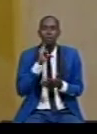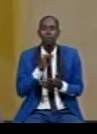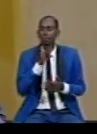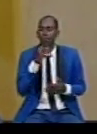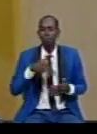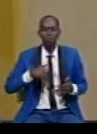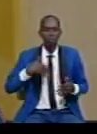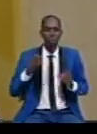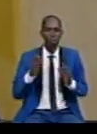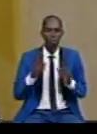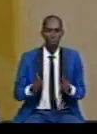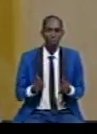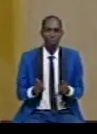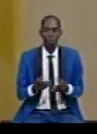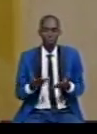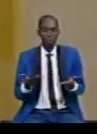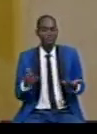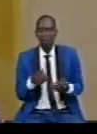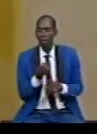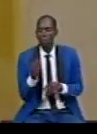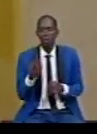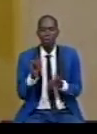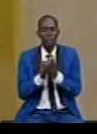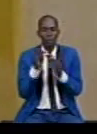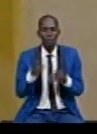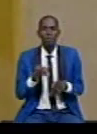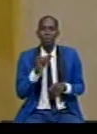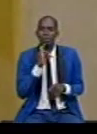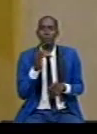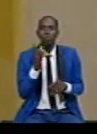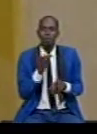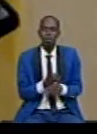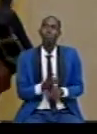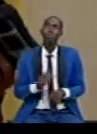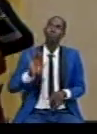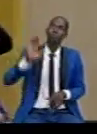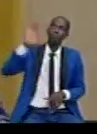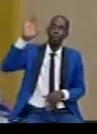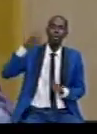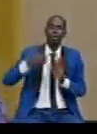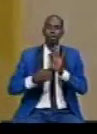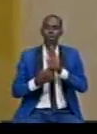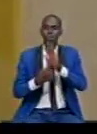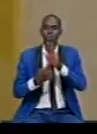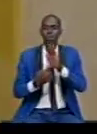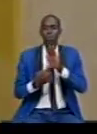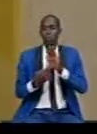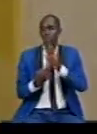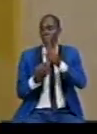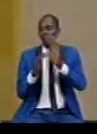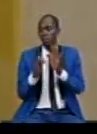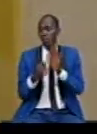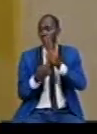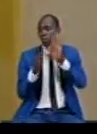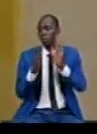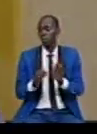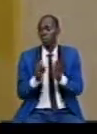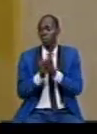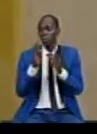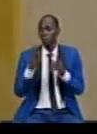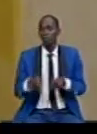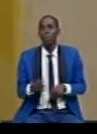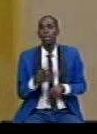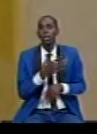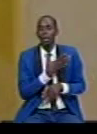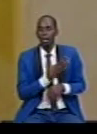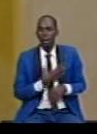fine, wherever the person is, that we should just stand in the gap for the person, that God Almighty will touch that person and will heal the person. Even if